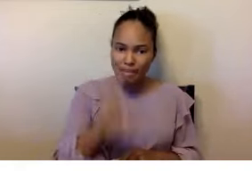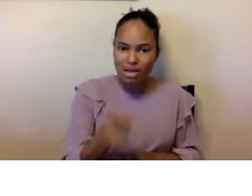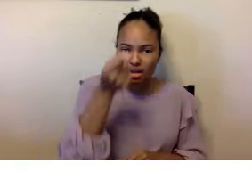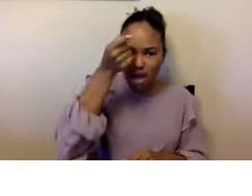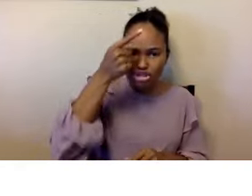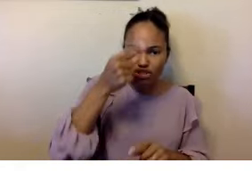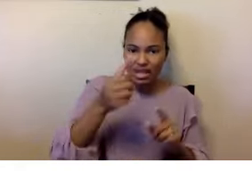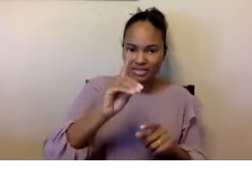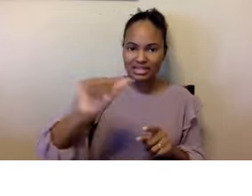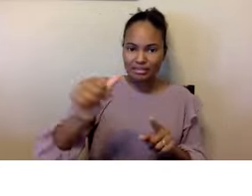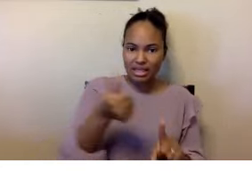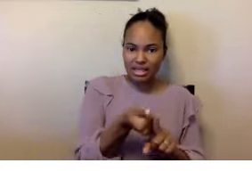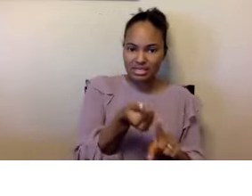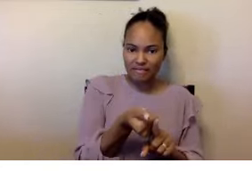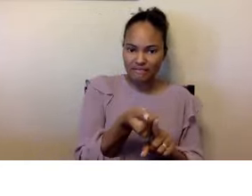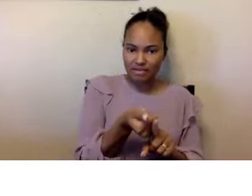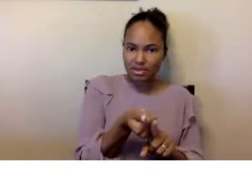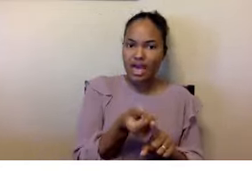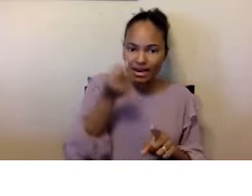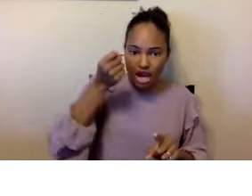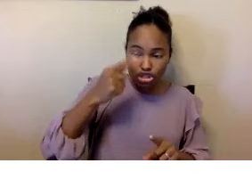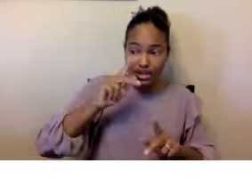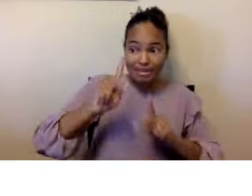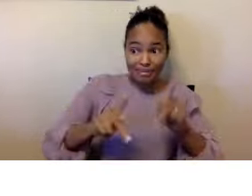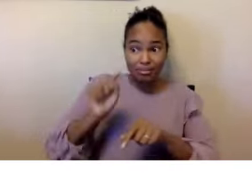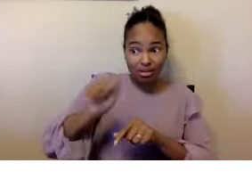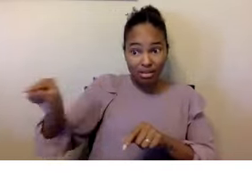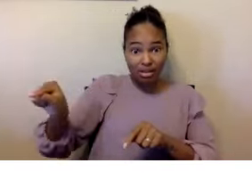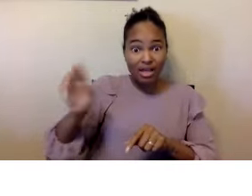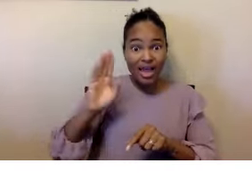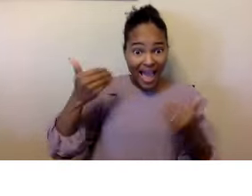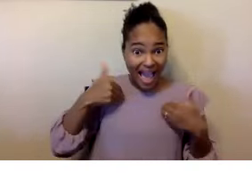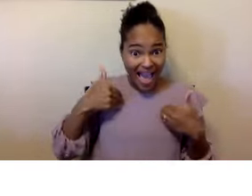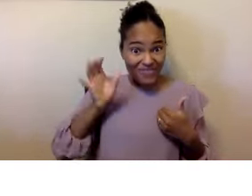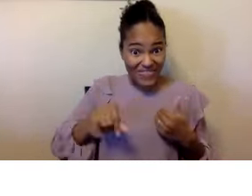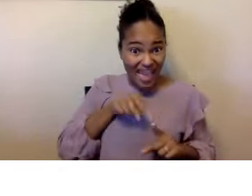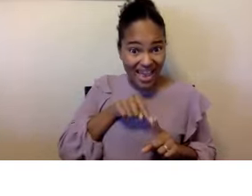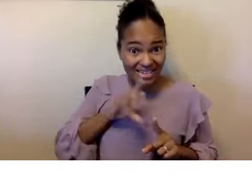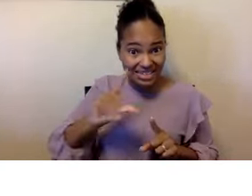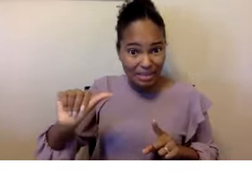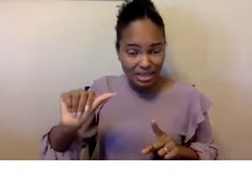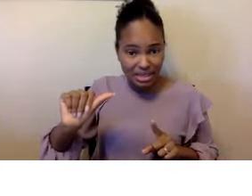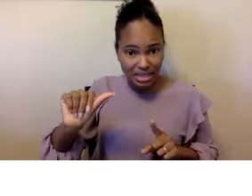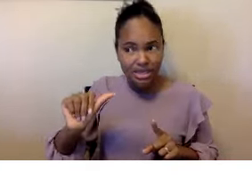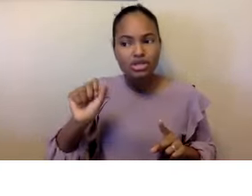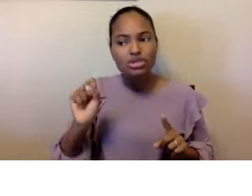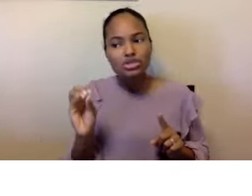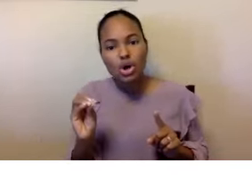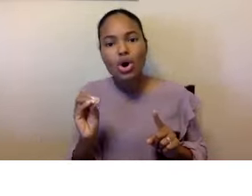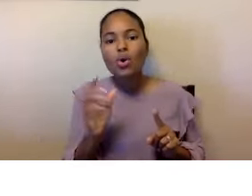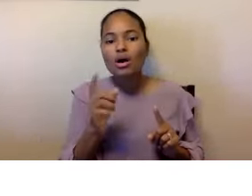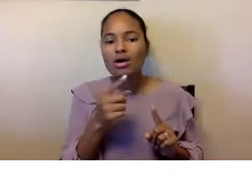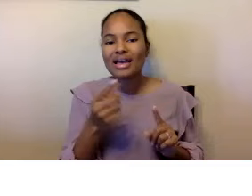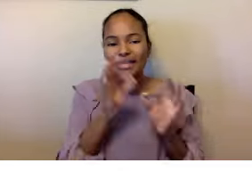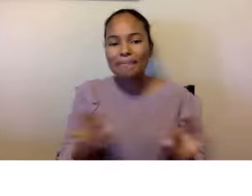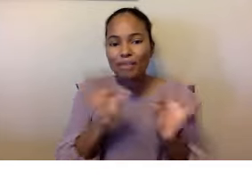disabilities. And I think if we could get them to understand what the disability is that they're portraying before they do